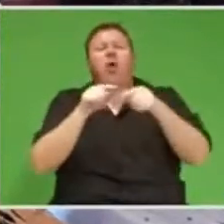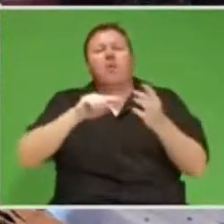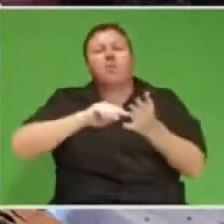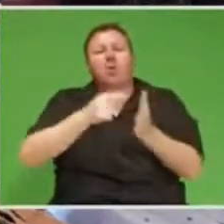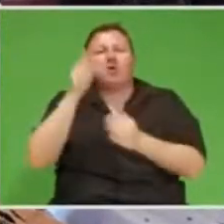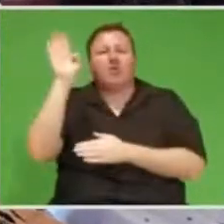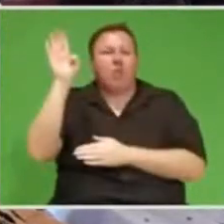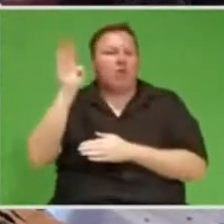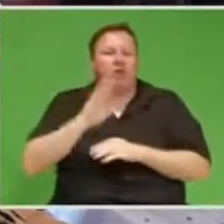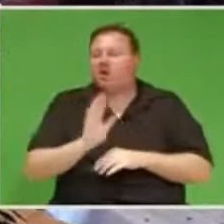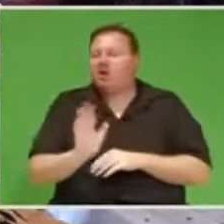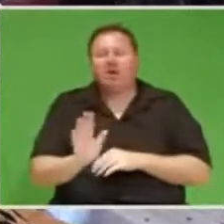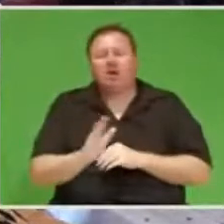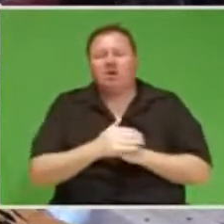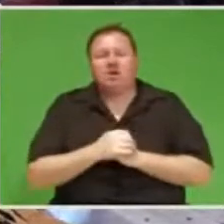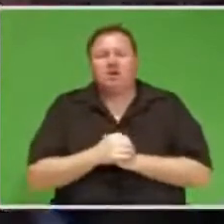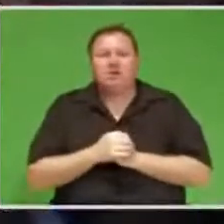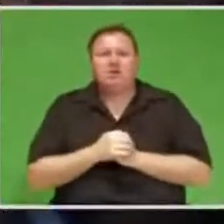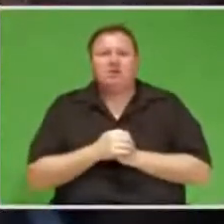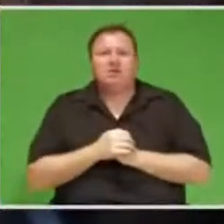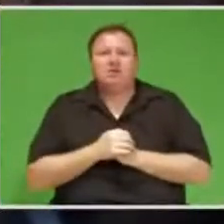I will not